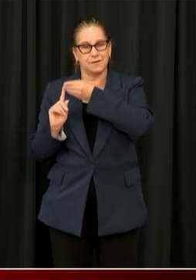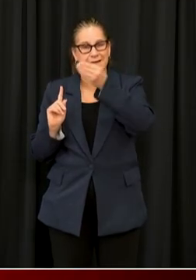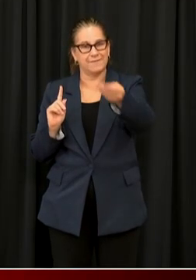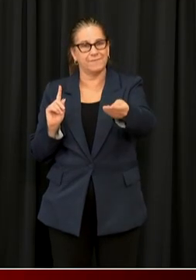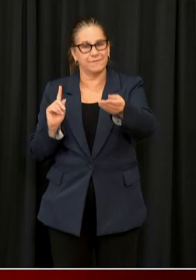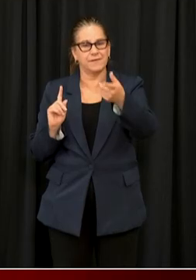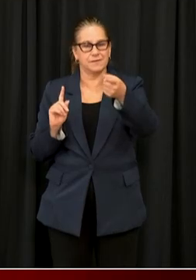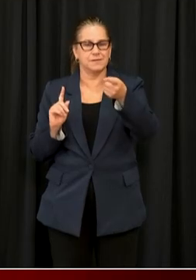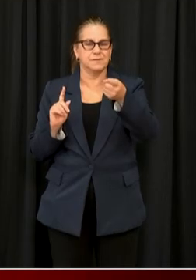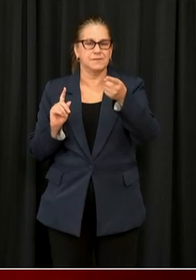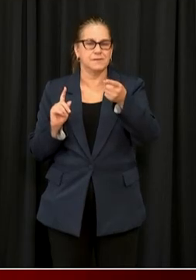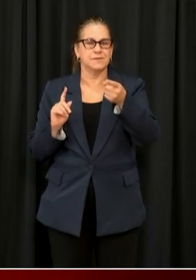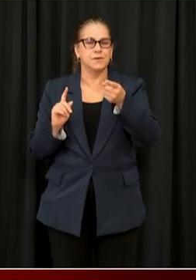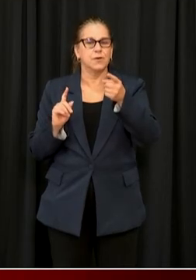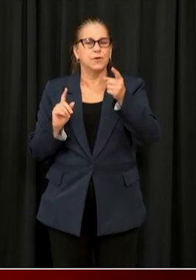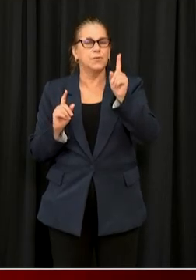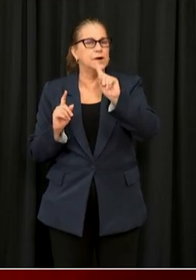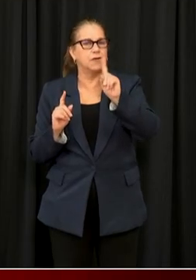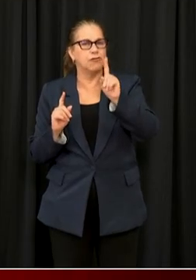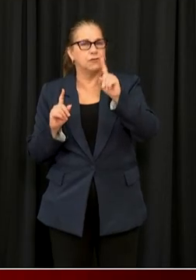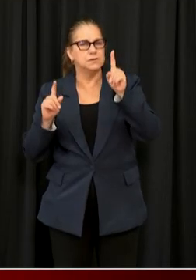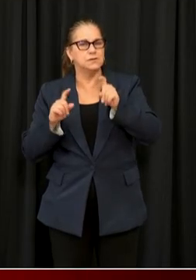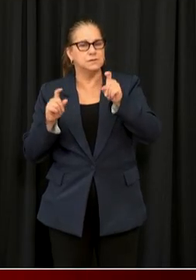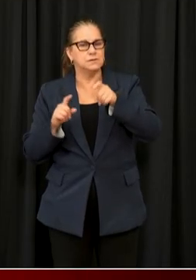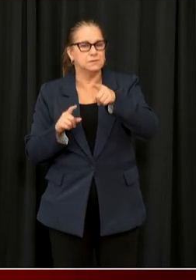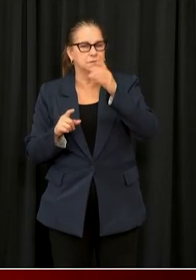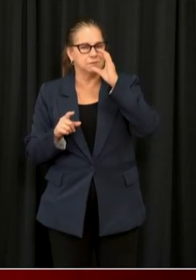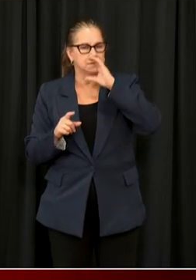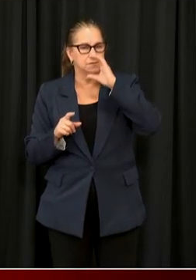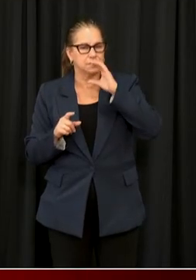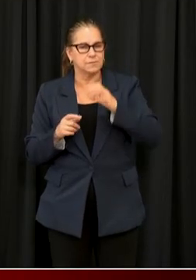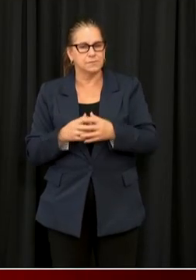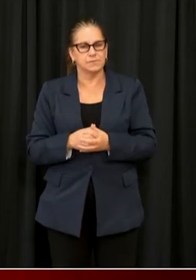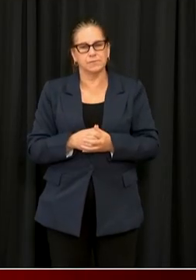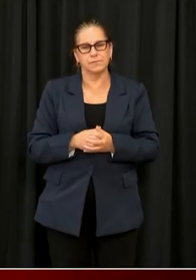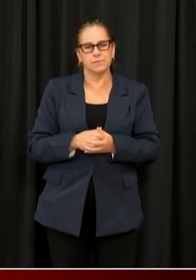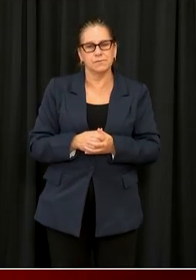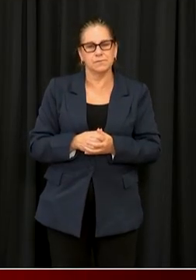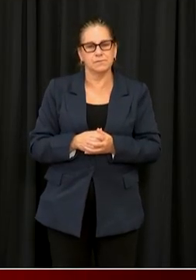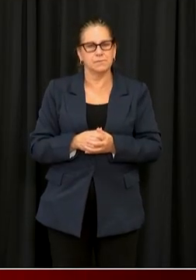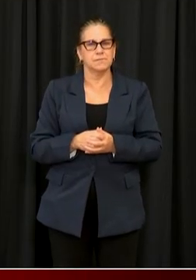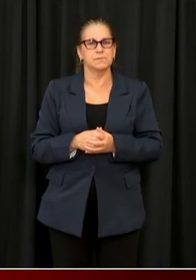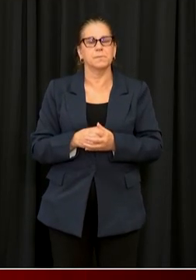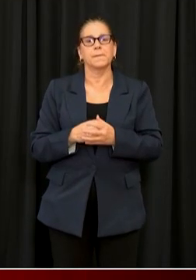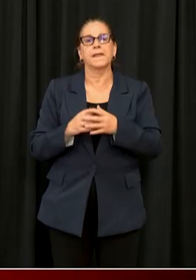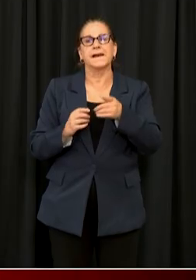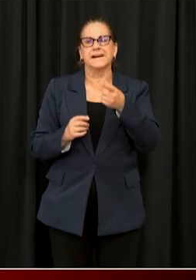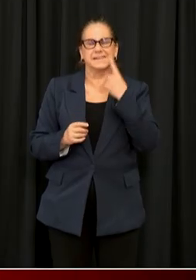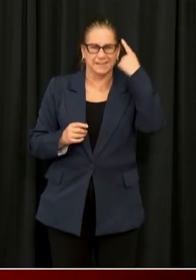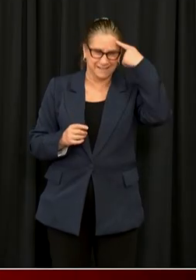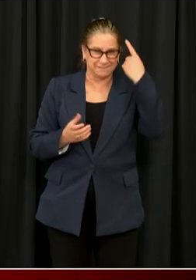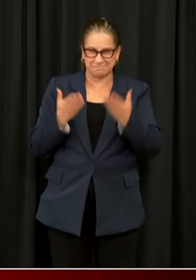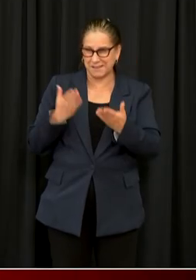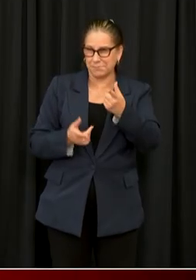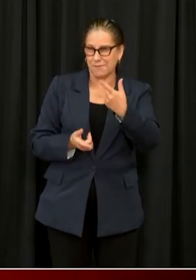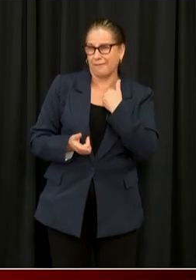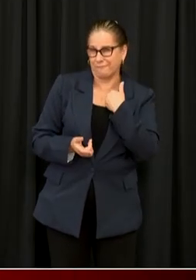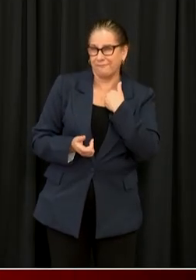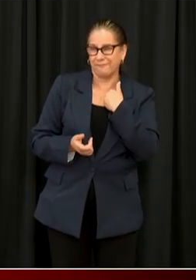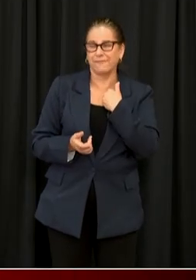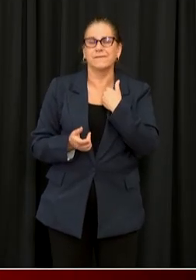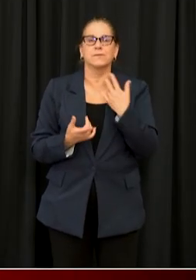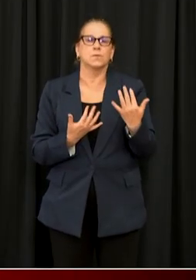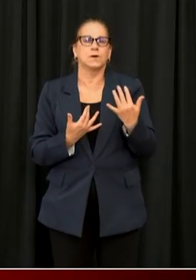within that 3 to 5 day window for anyone who is a close contact of a COVID-19 positive